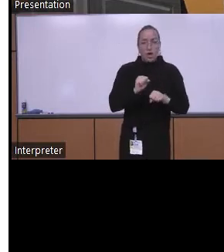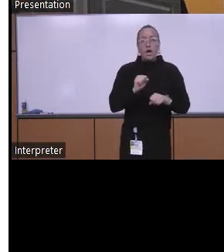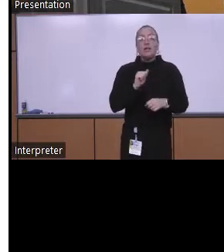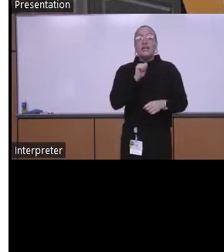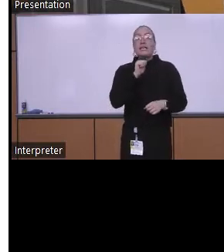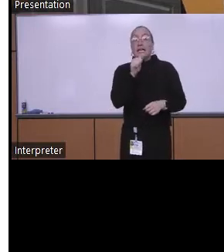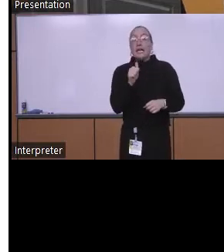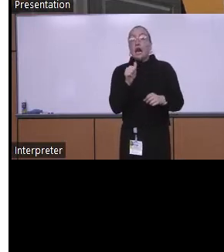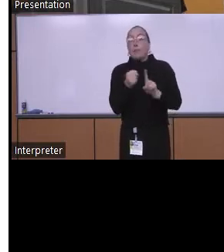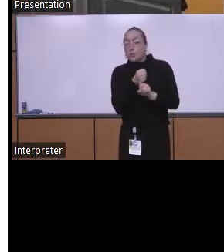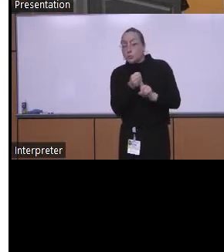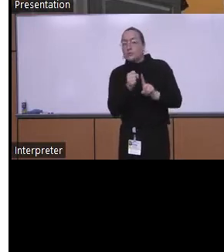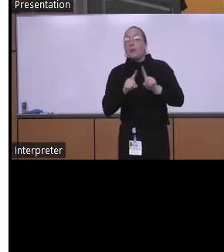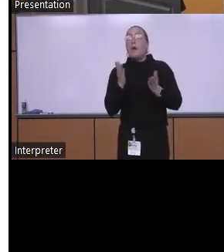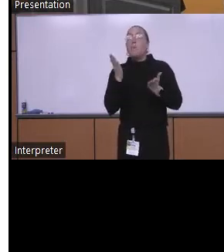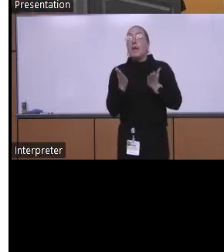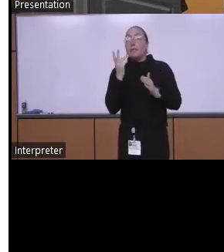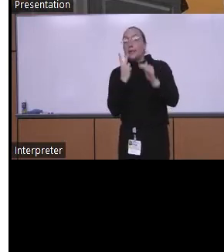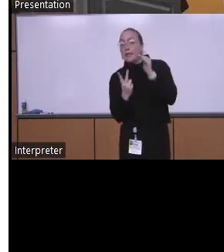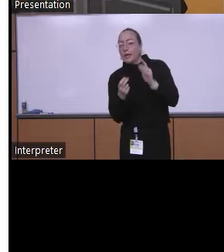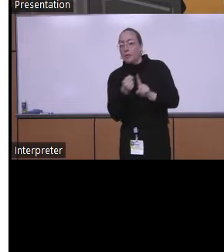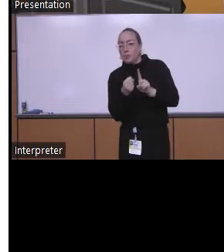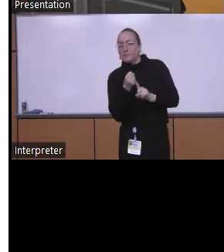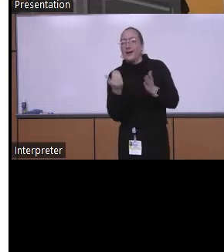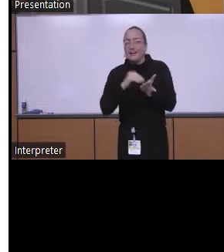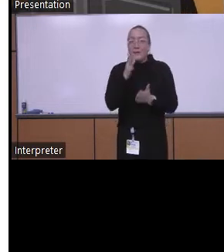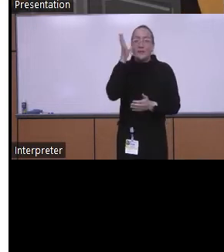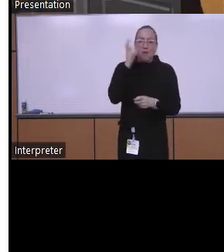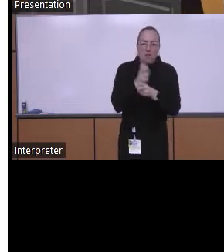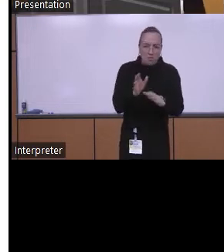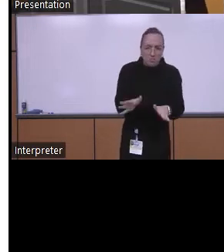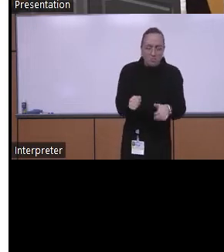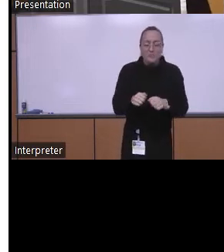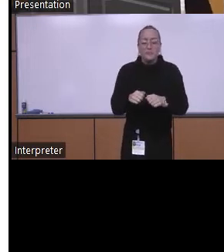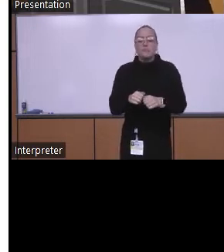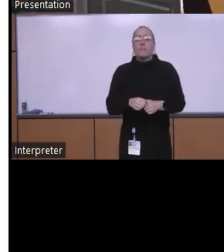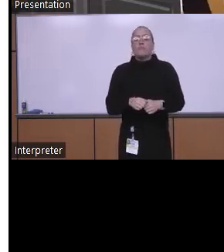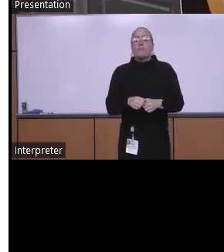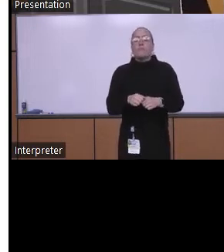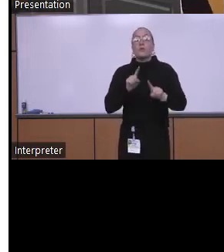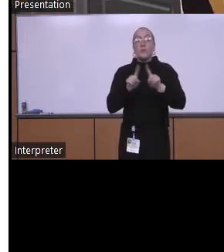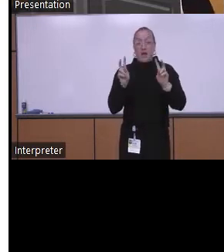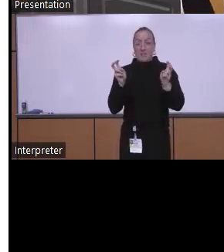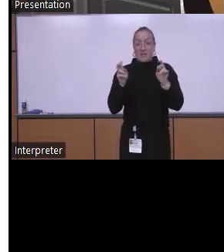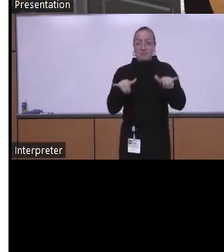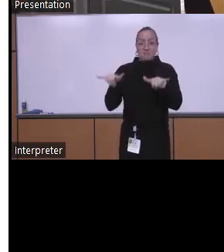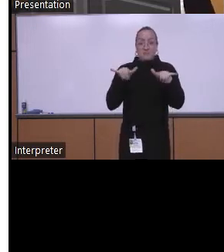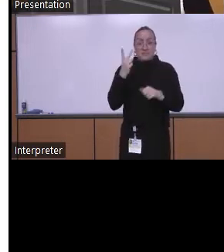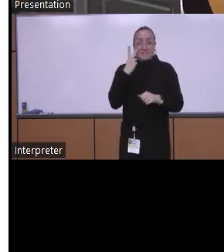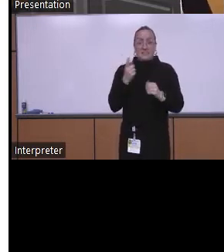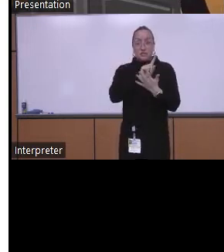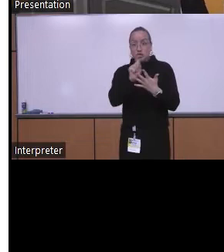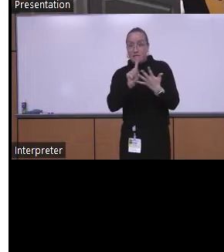were worried that they might. Again, parenting is hard. That's a theme that we're going to hear about. But also the theme that they were most concerned about in their homes, based on the surveys